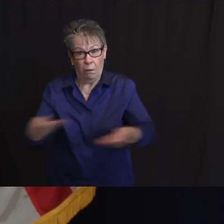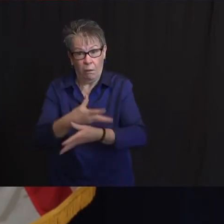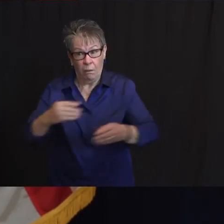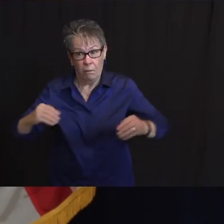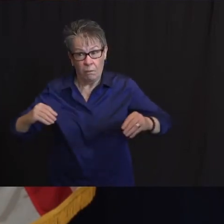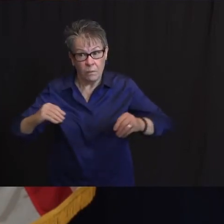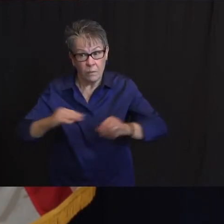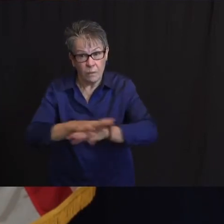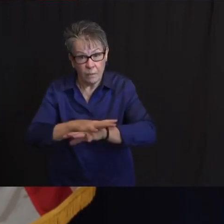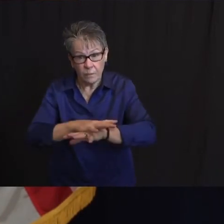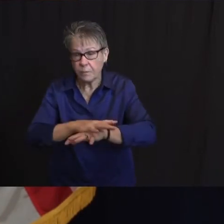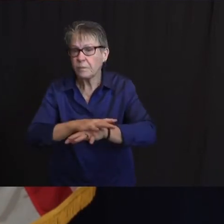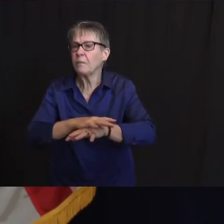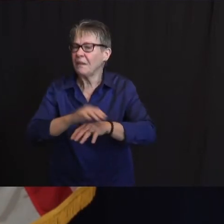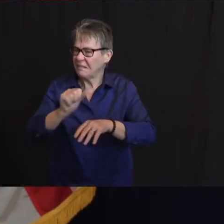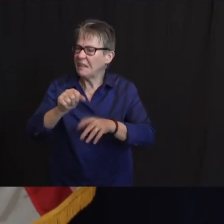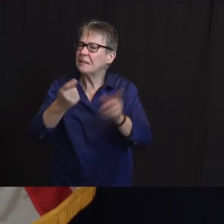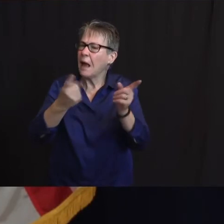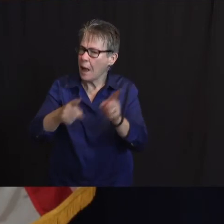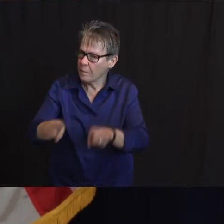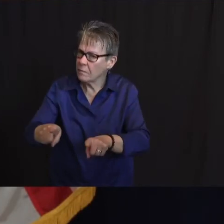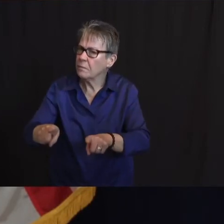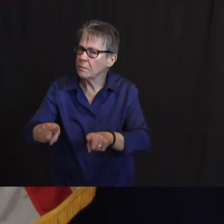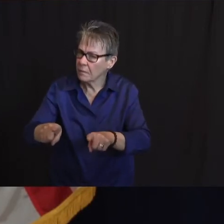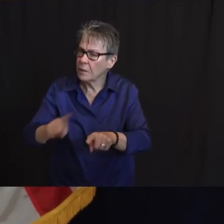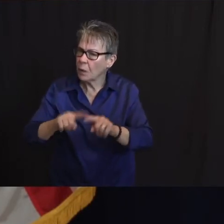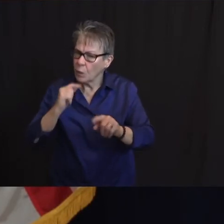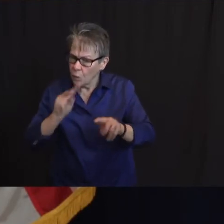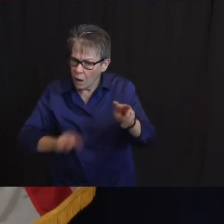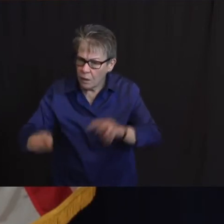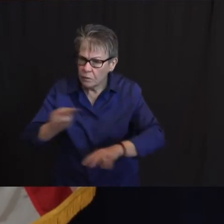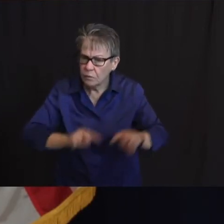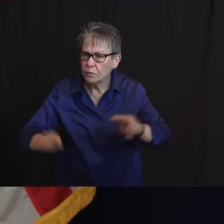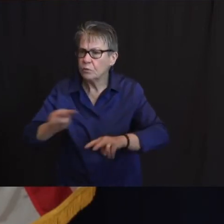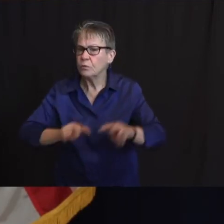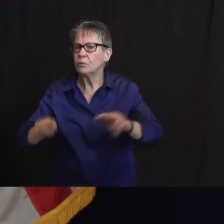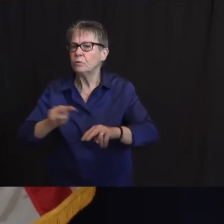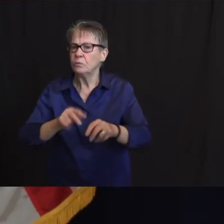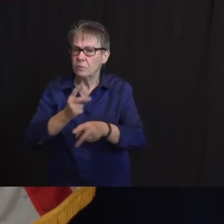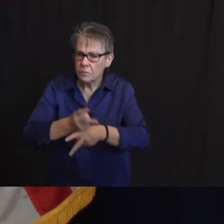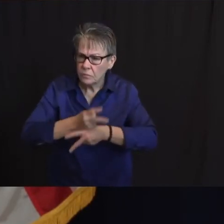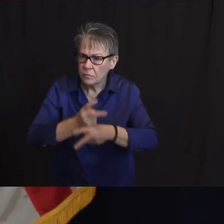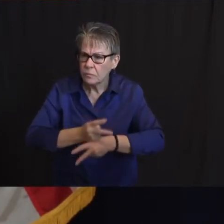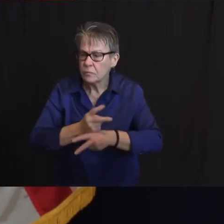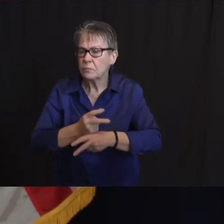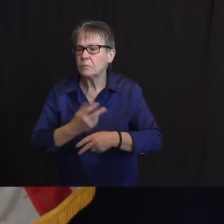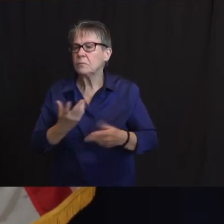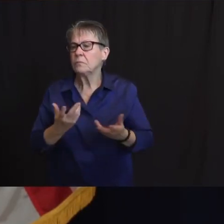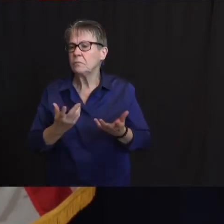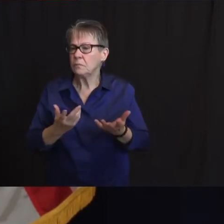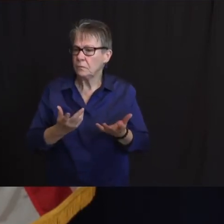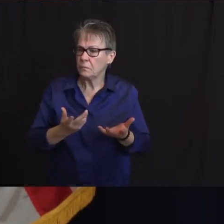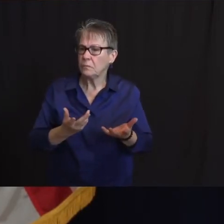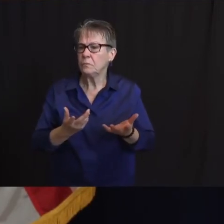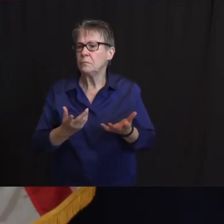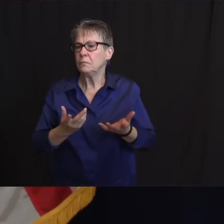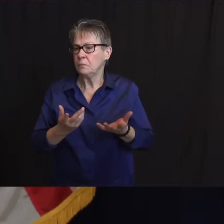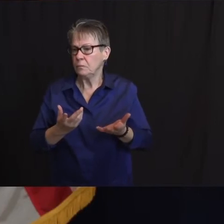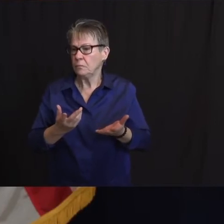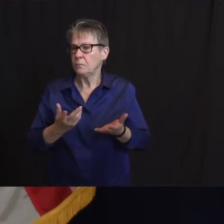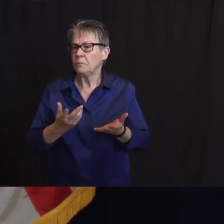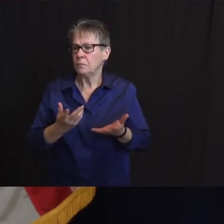into this. And the disruption of keeping out people who were exposed to somebody who had symptoms that very likely were